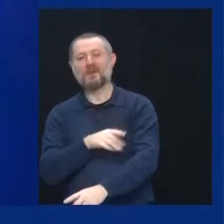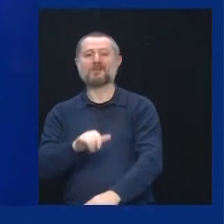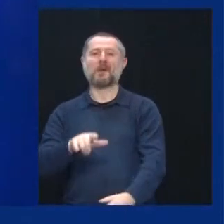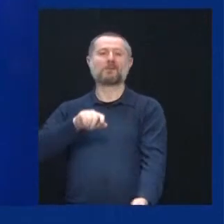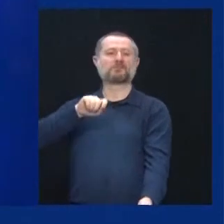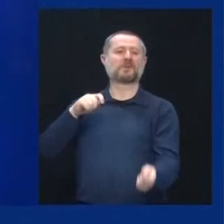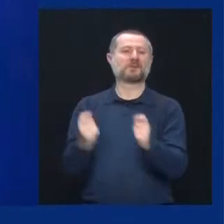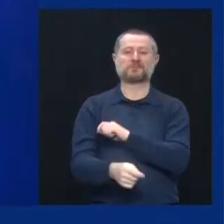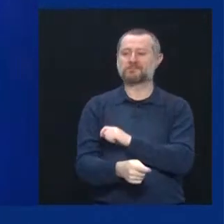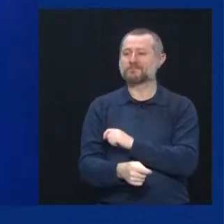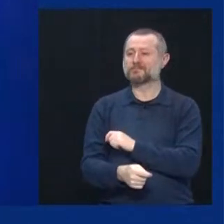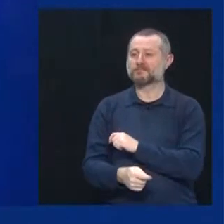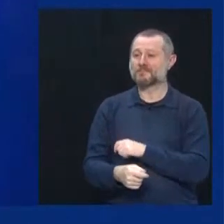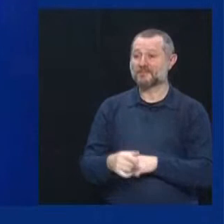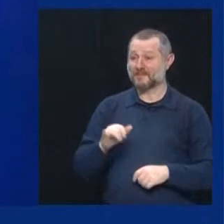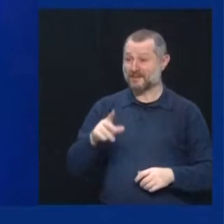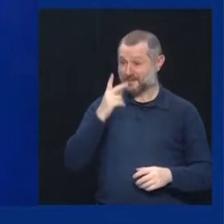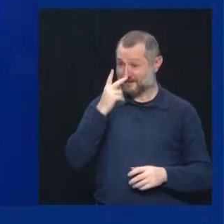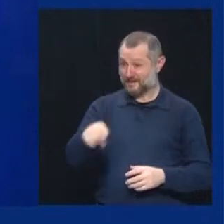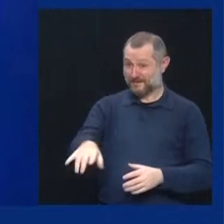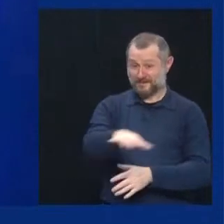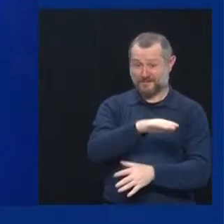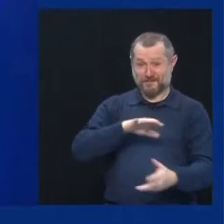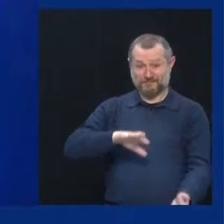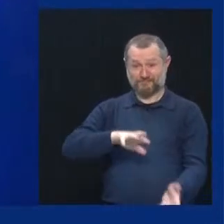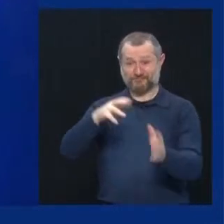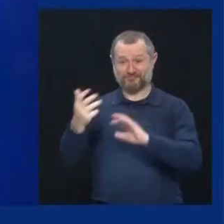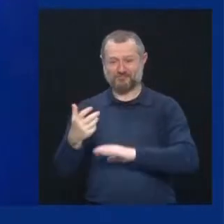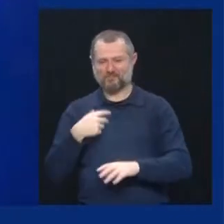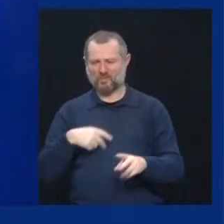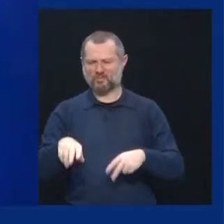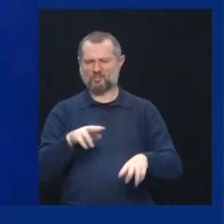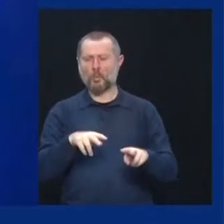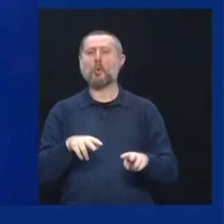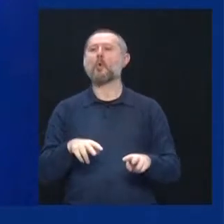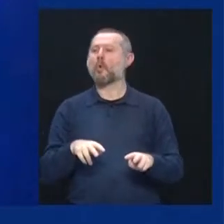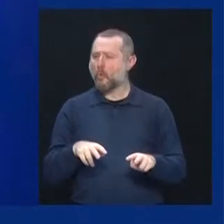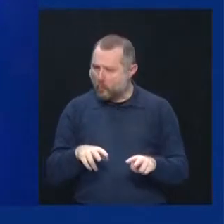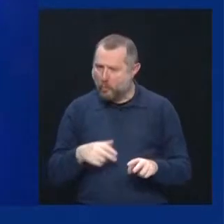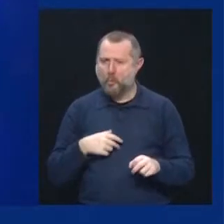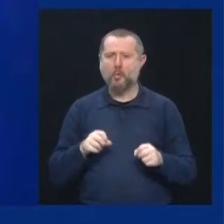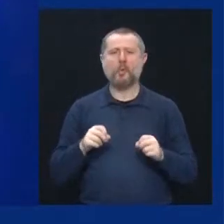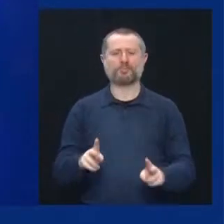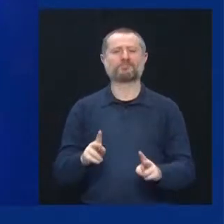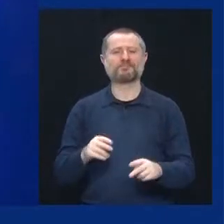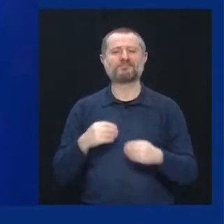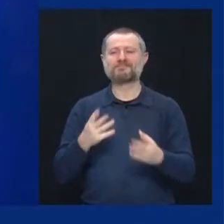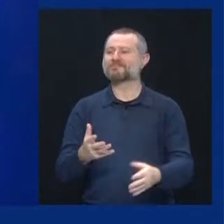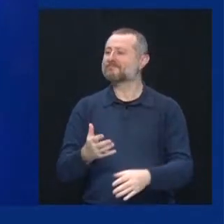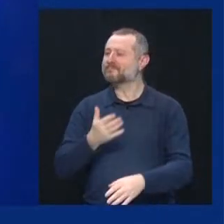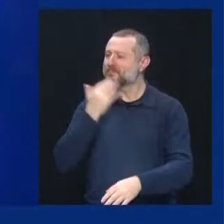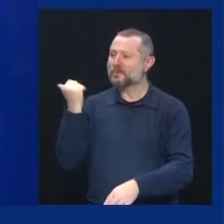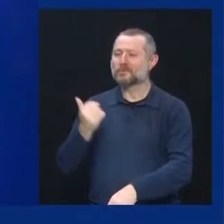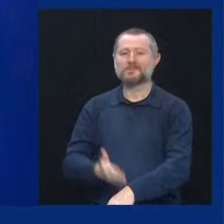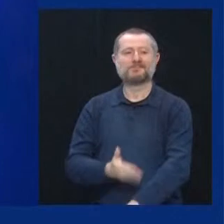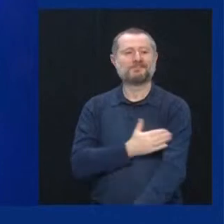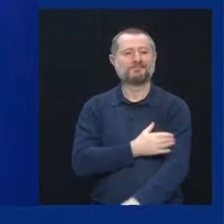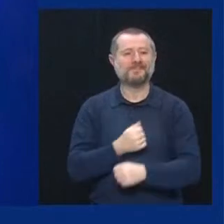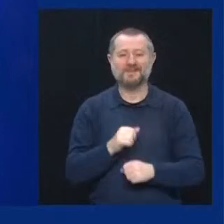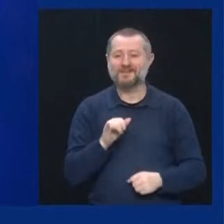Crisis begets opportunity if you use it correctly. And the